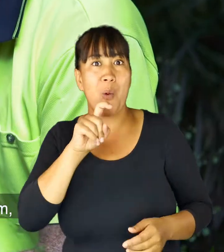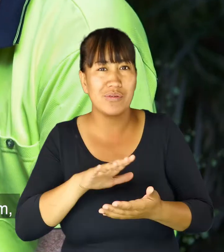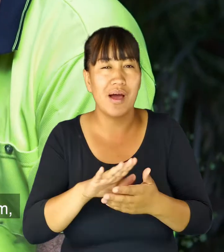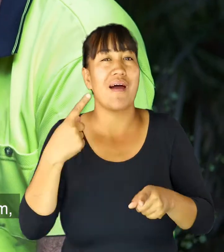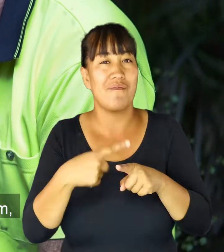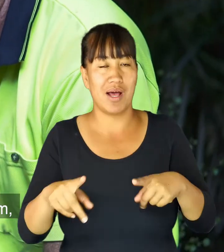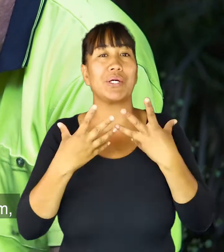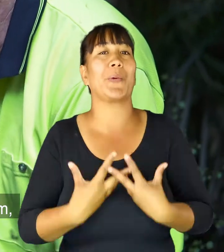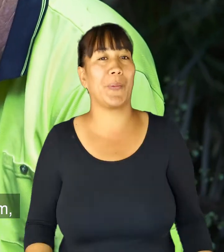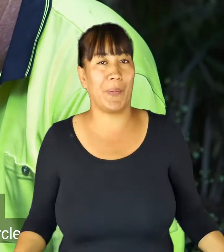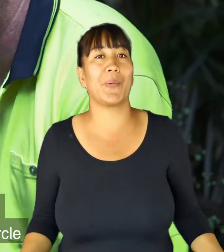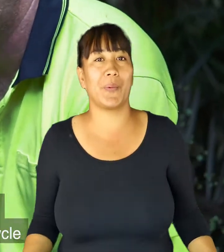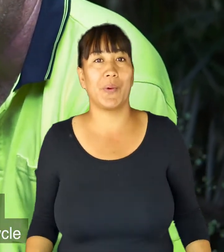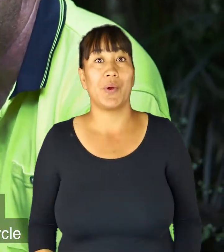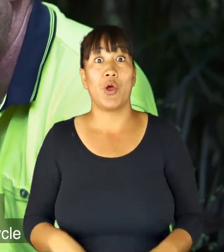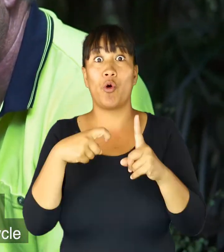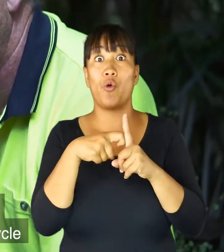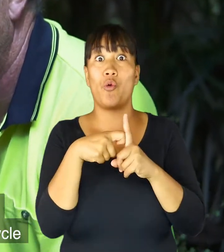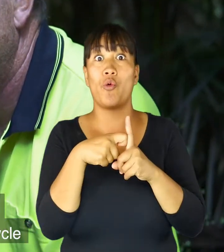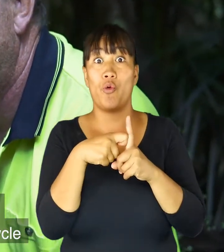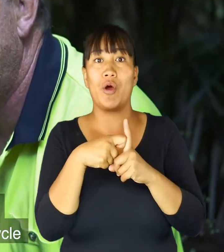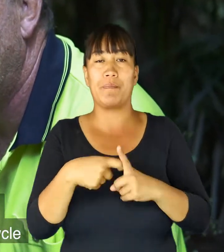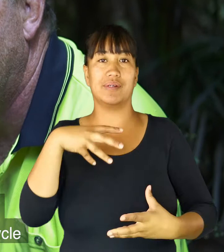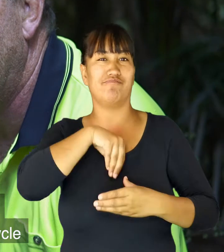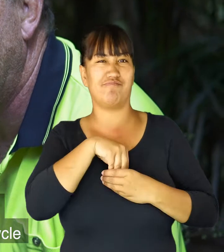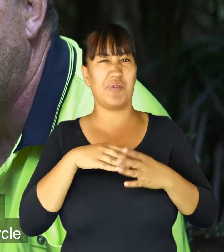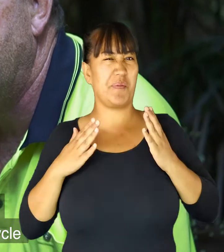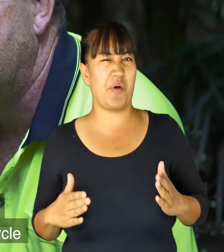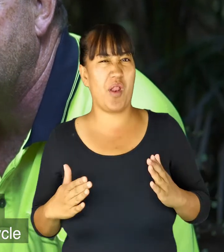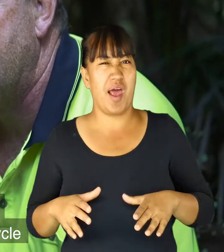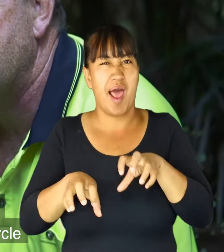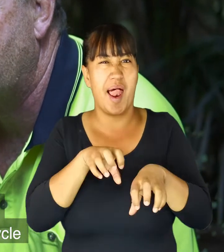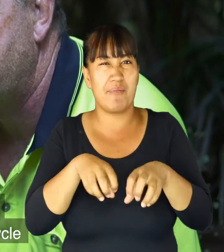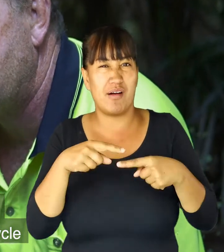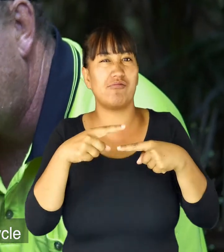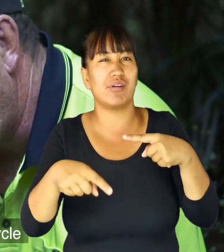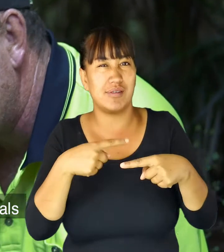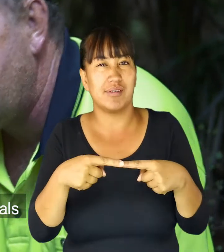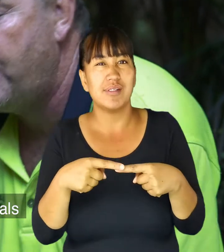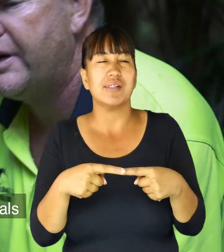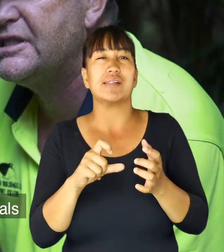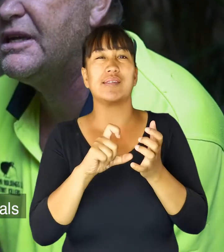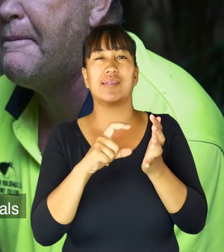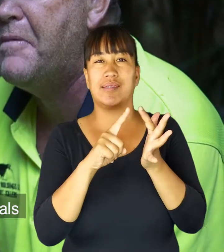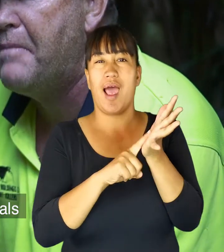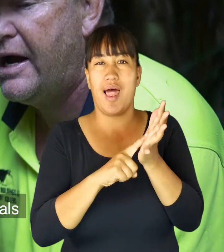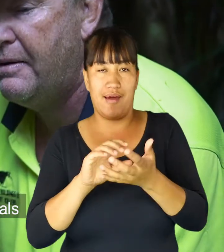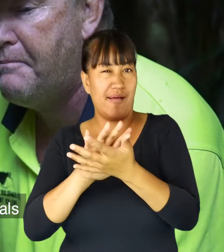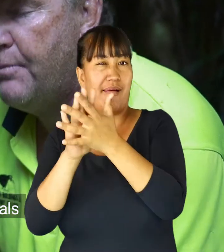It metabolises very quickly, it breaks down in water very quickly. It attacks the Krebs cycle in the cell, but